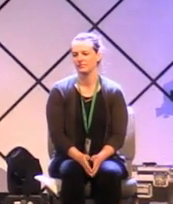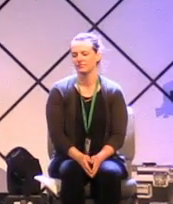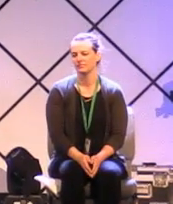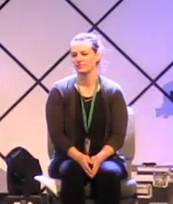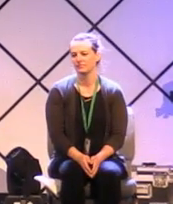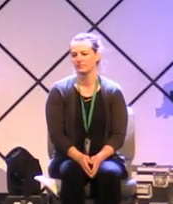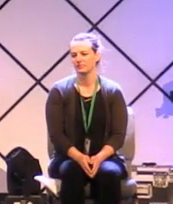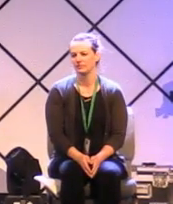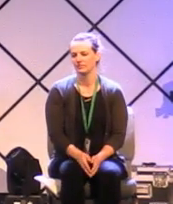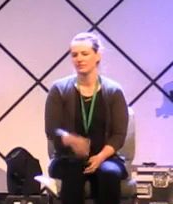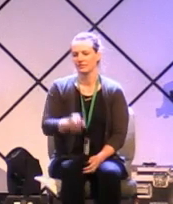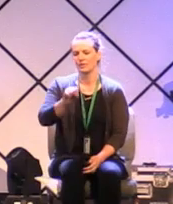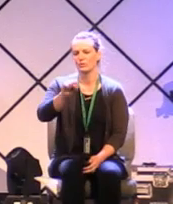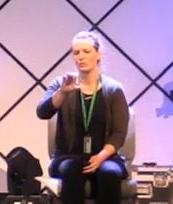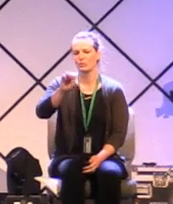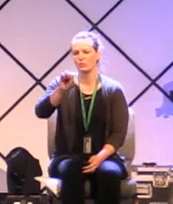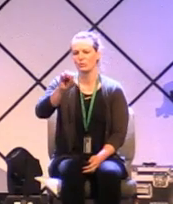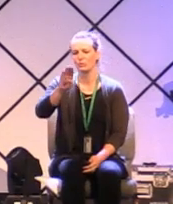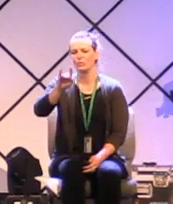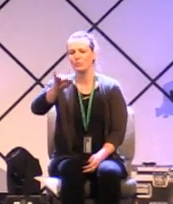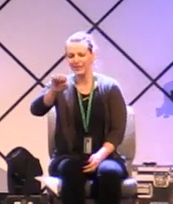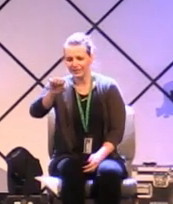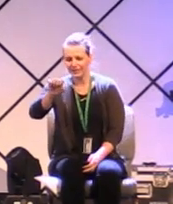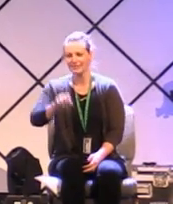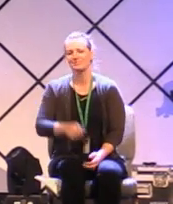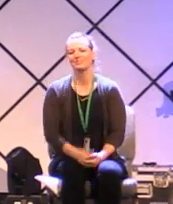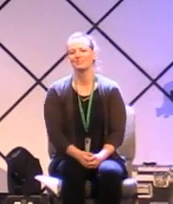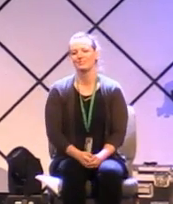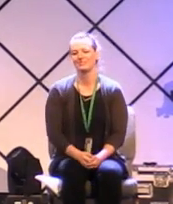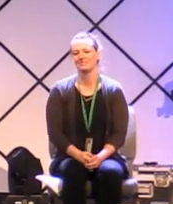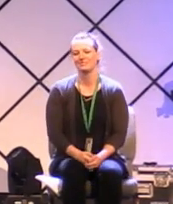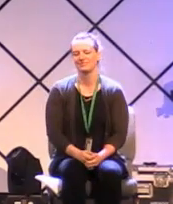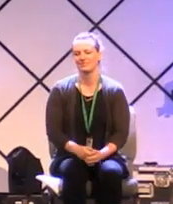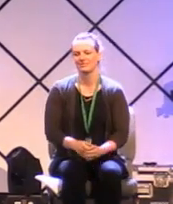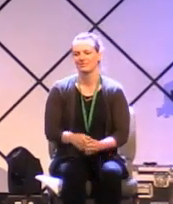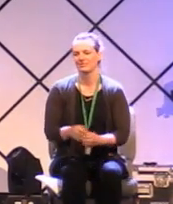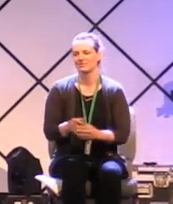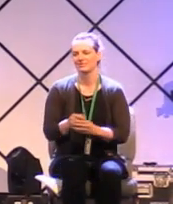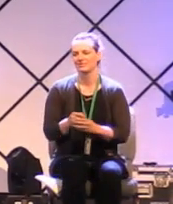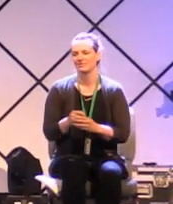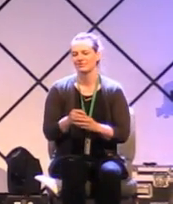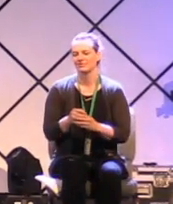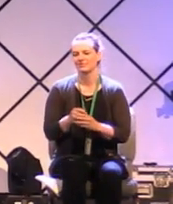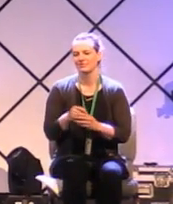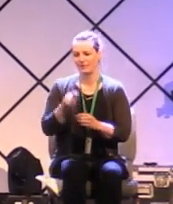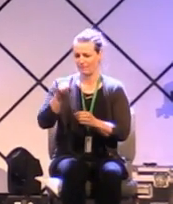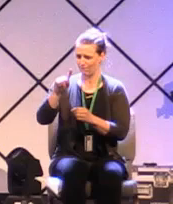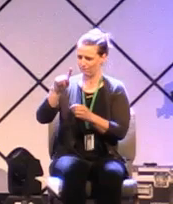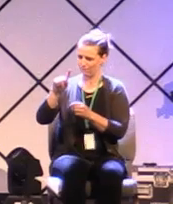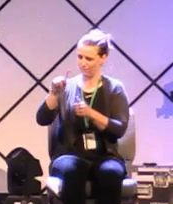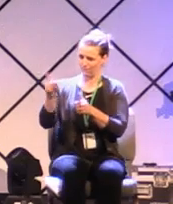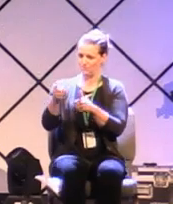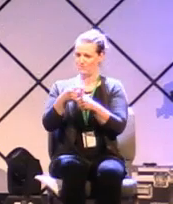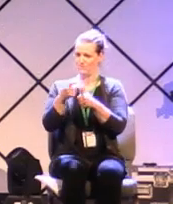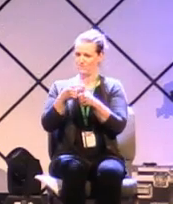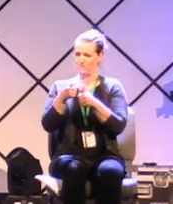And next we have Scooby, raised by Michael and Jessica Lester of Millbrae, California. She is their first puppy.